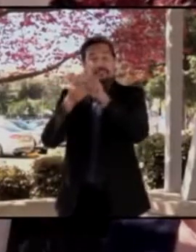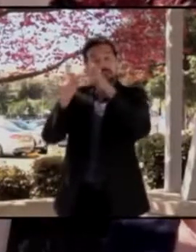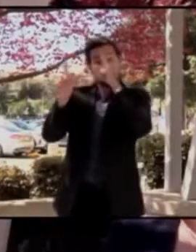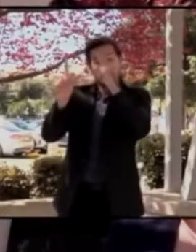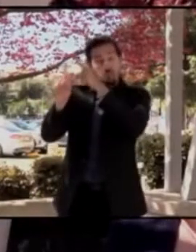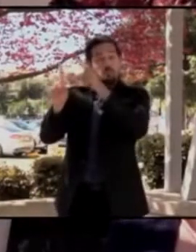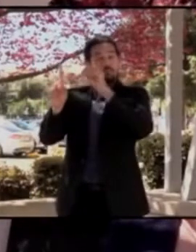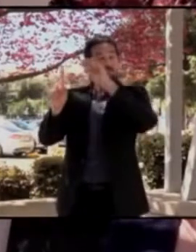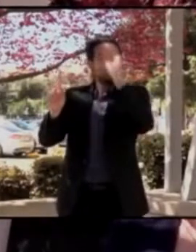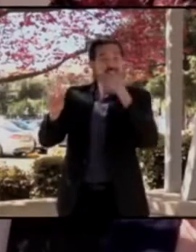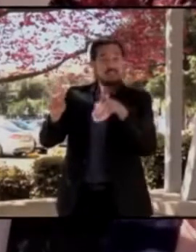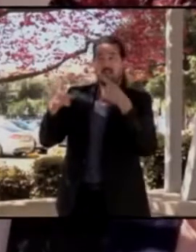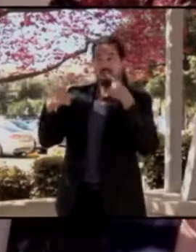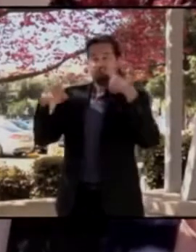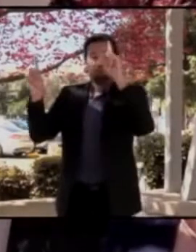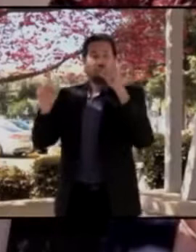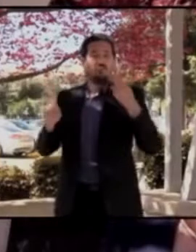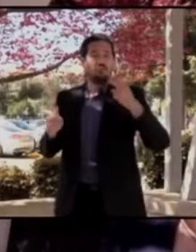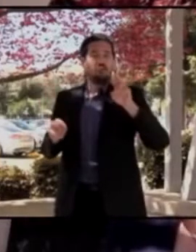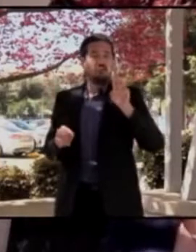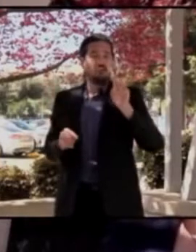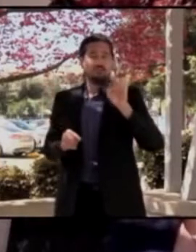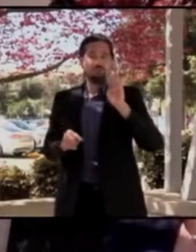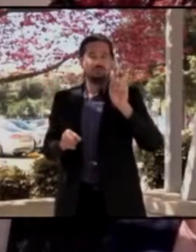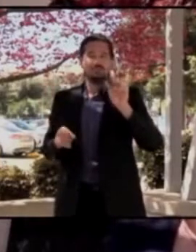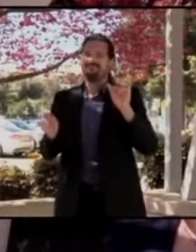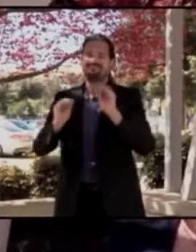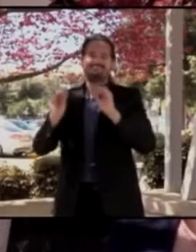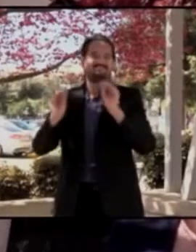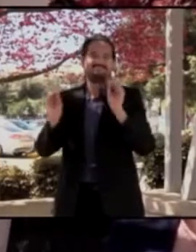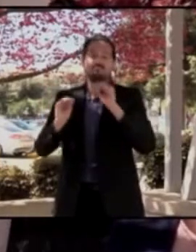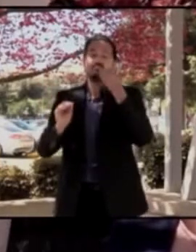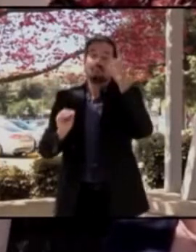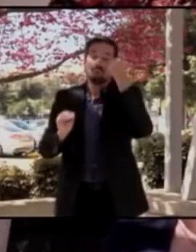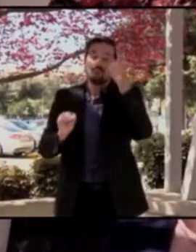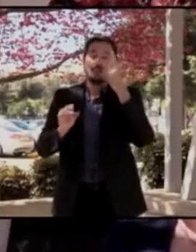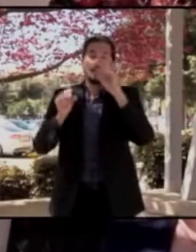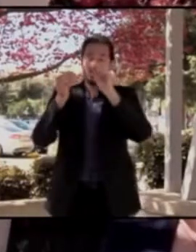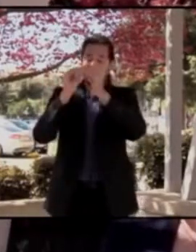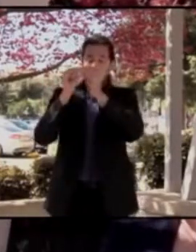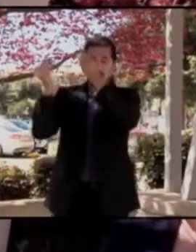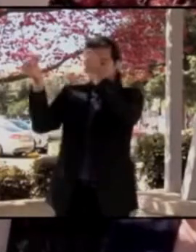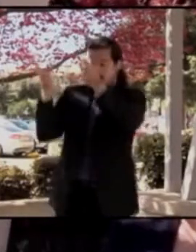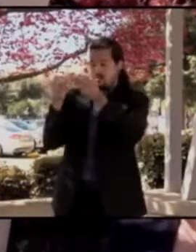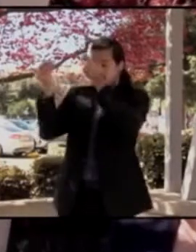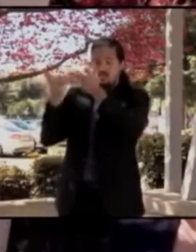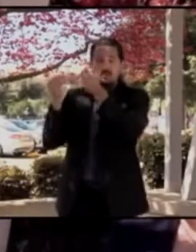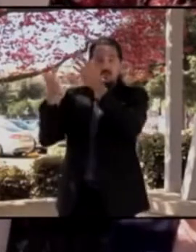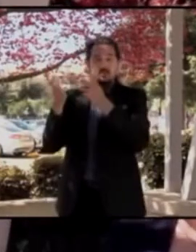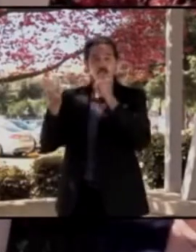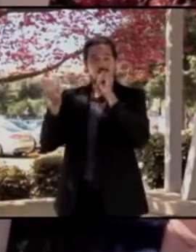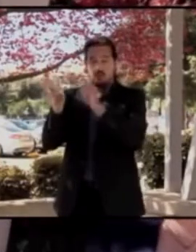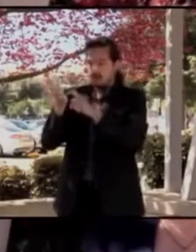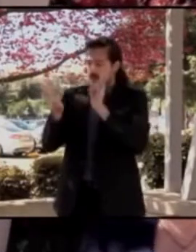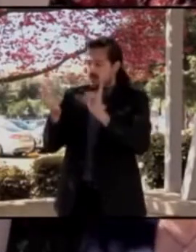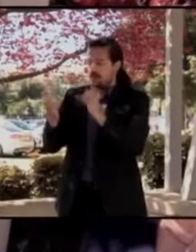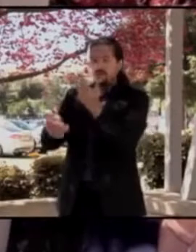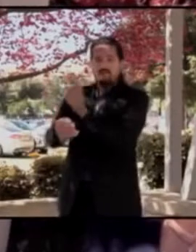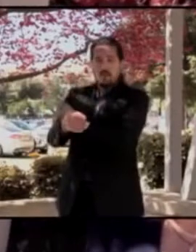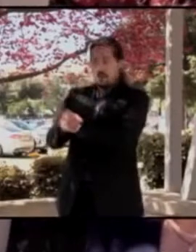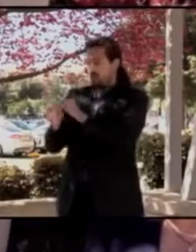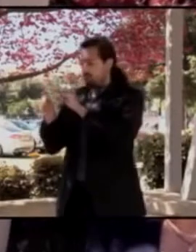at the rate that we're going, we could actually get everybody vaccinated by the end of June. However, it worries me